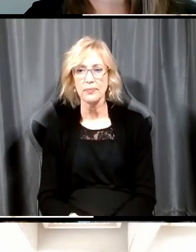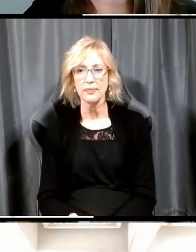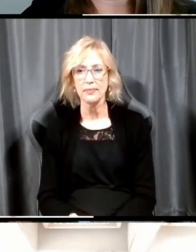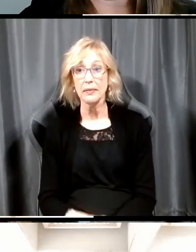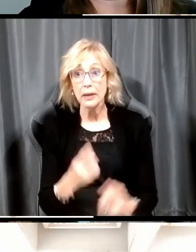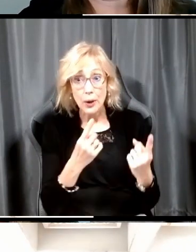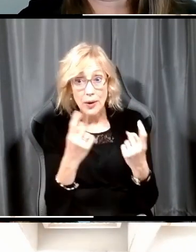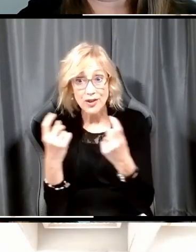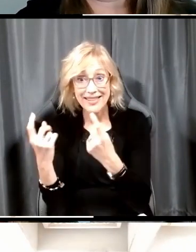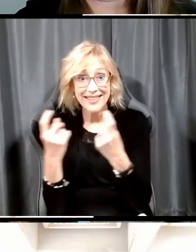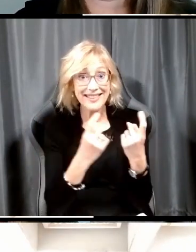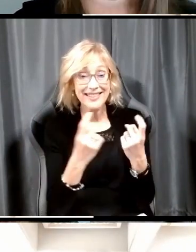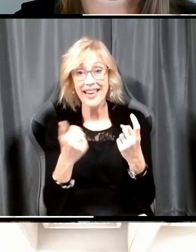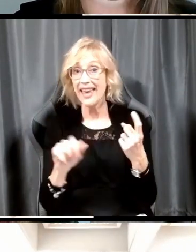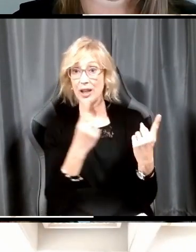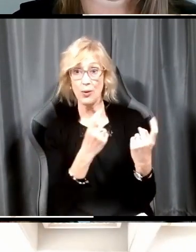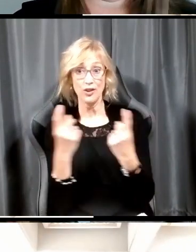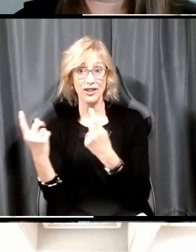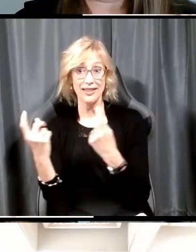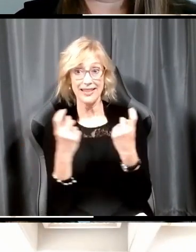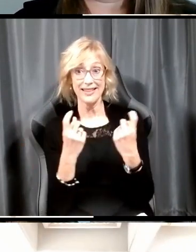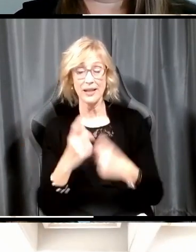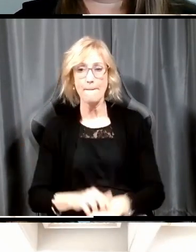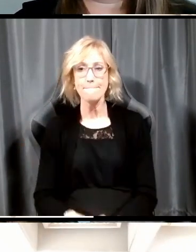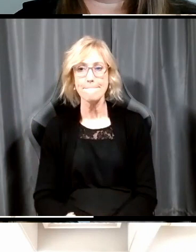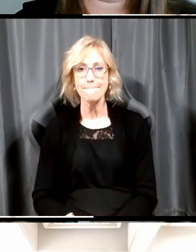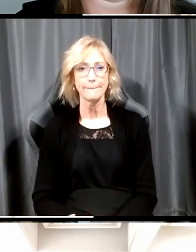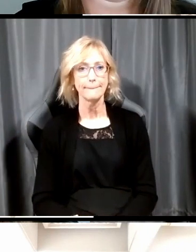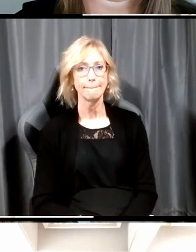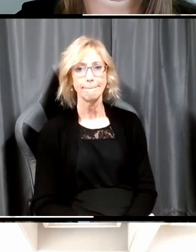Any questions? Does anyone have any questions?